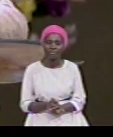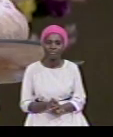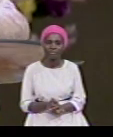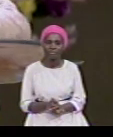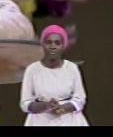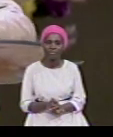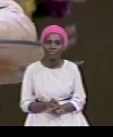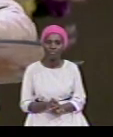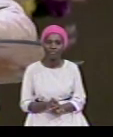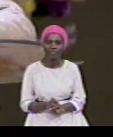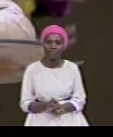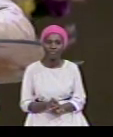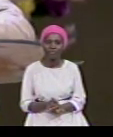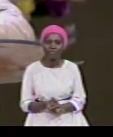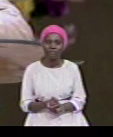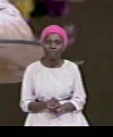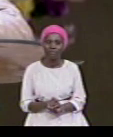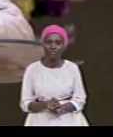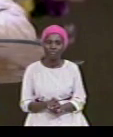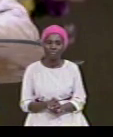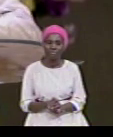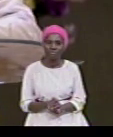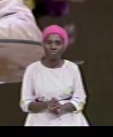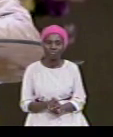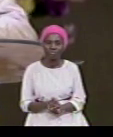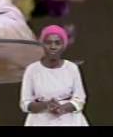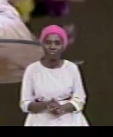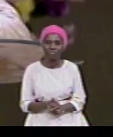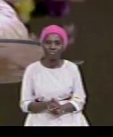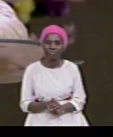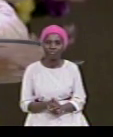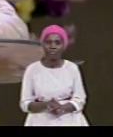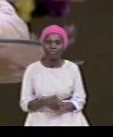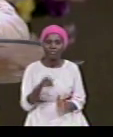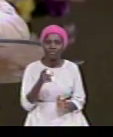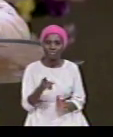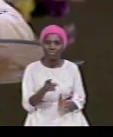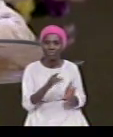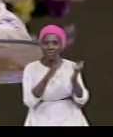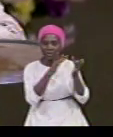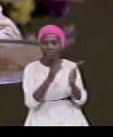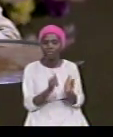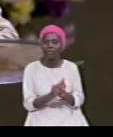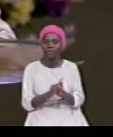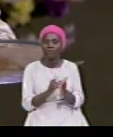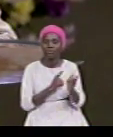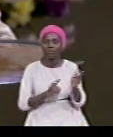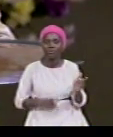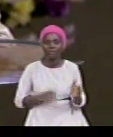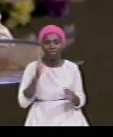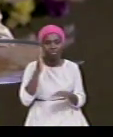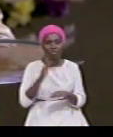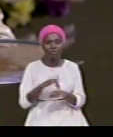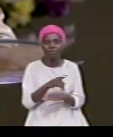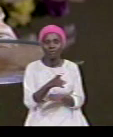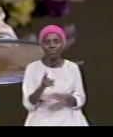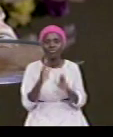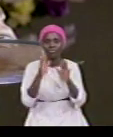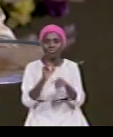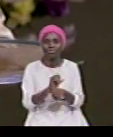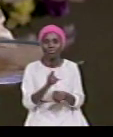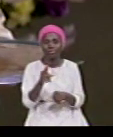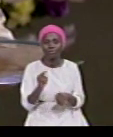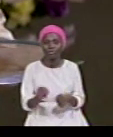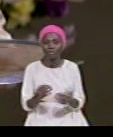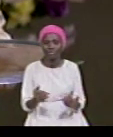you'll be expecting that the Lord will touch you in a special way. The miracles you need tonight will come your way